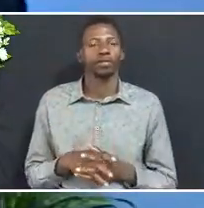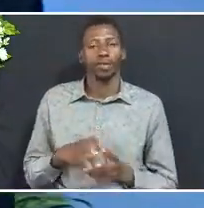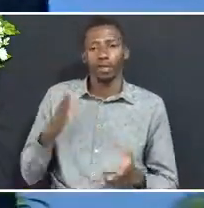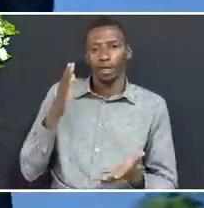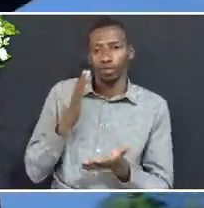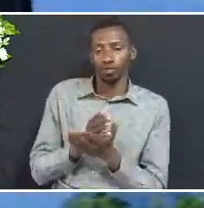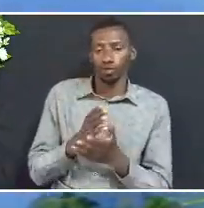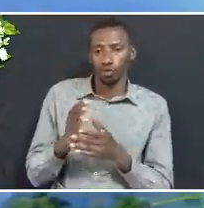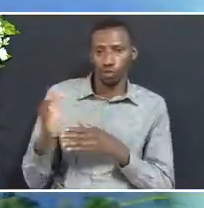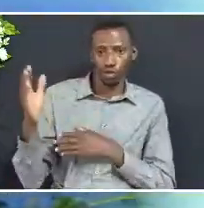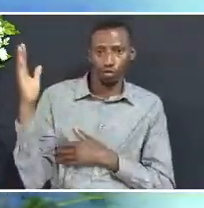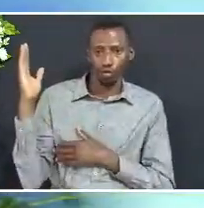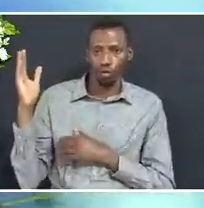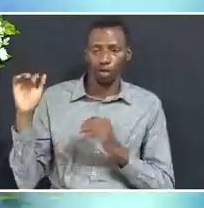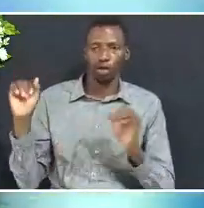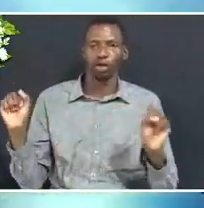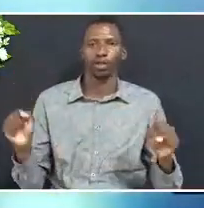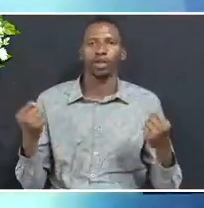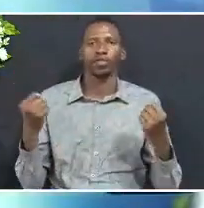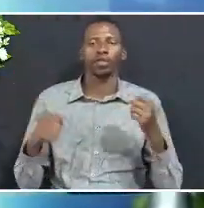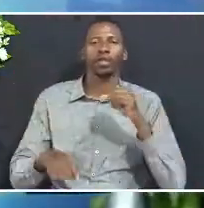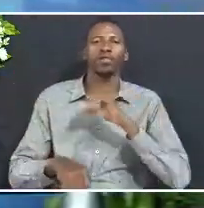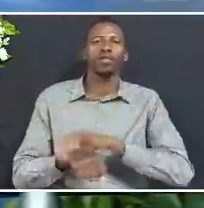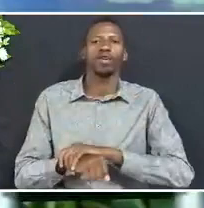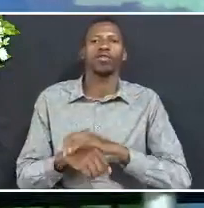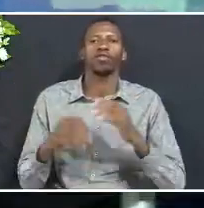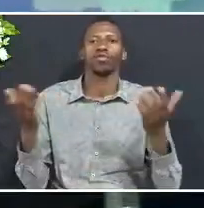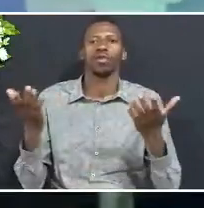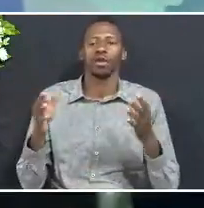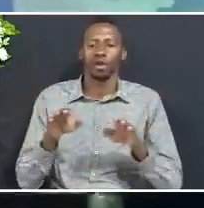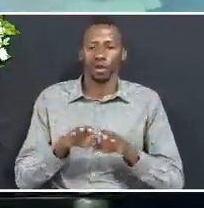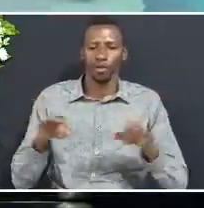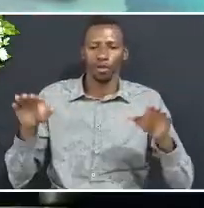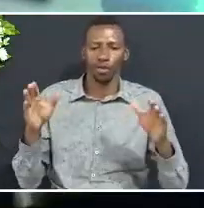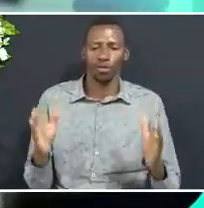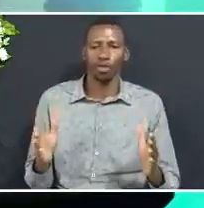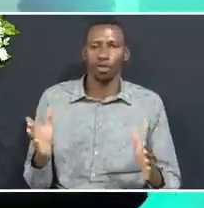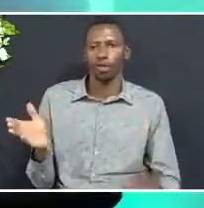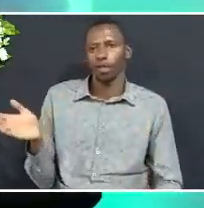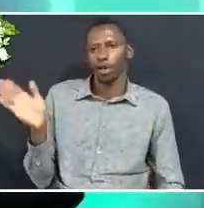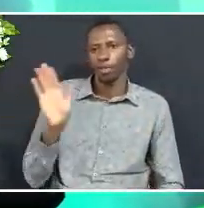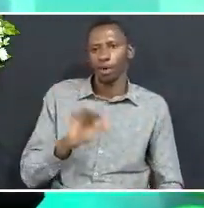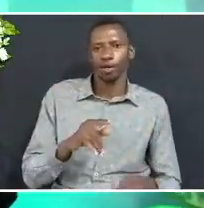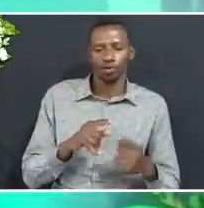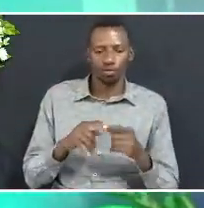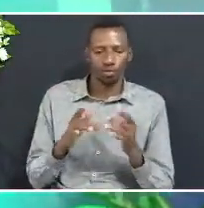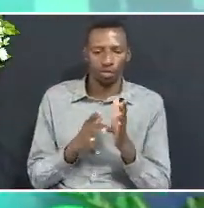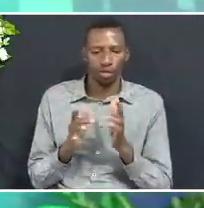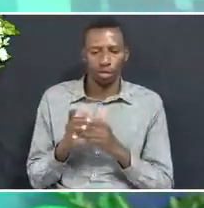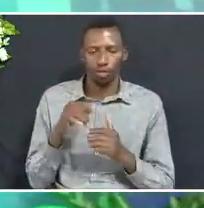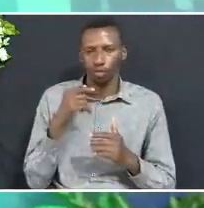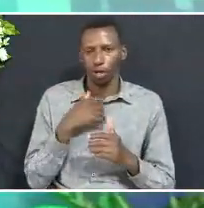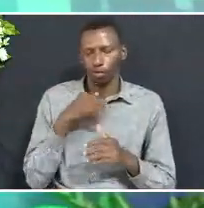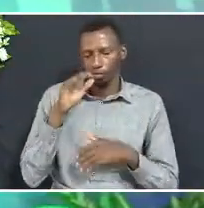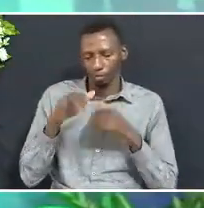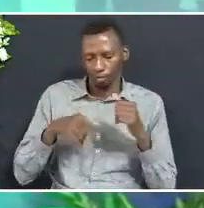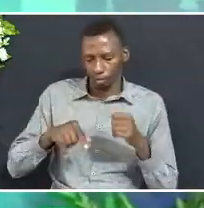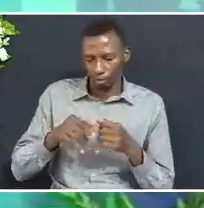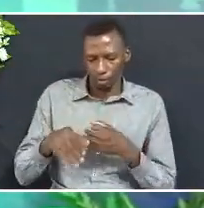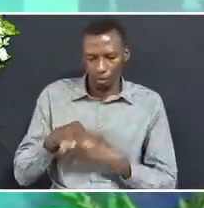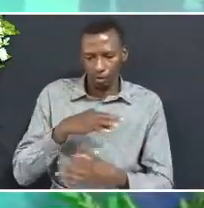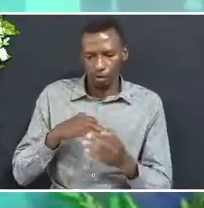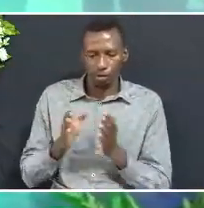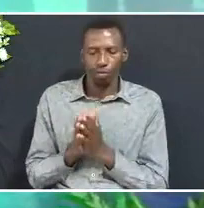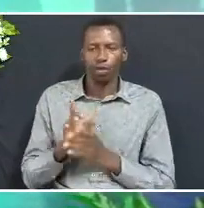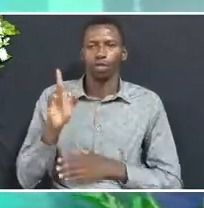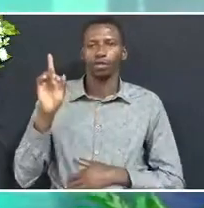security and safety is found at the altar, back to Jesus, who has called us to fellowship with him.